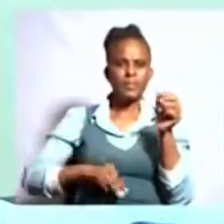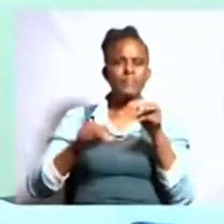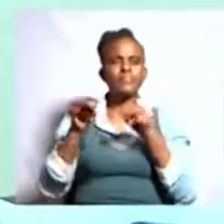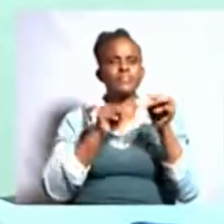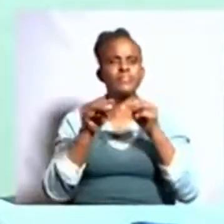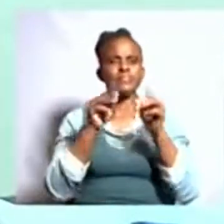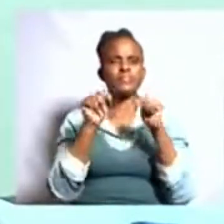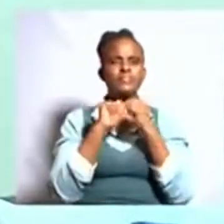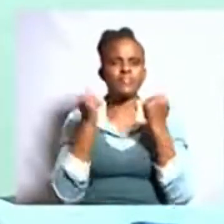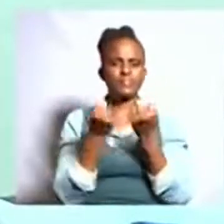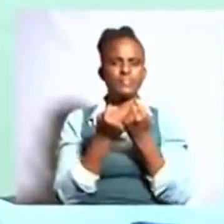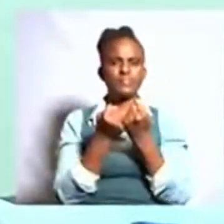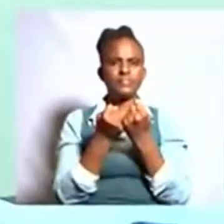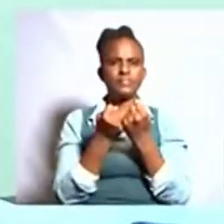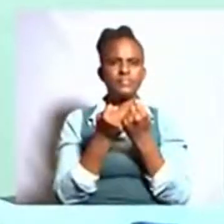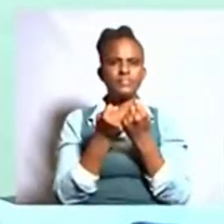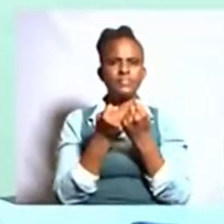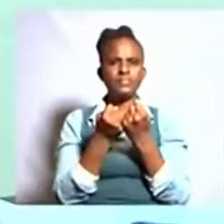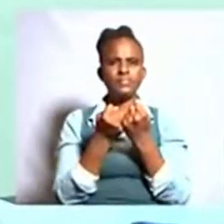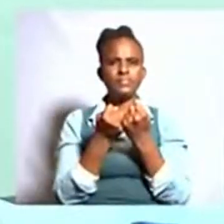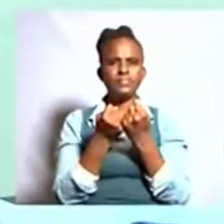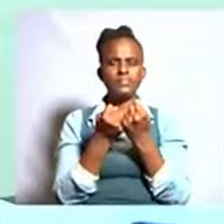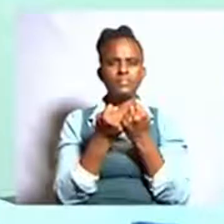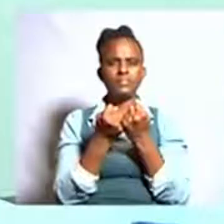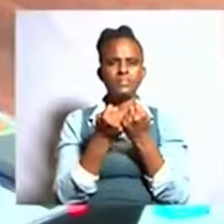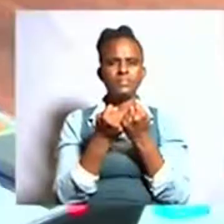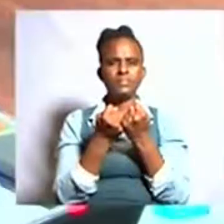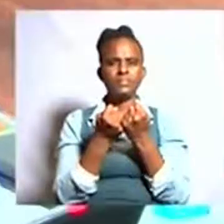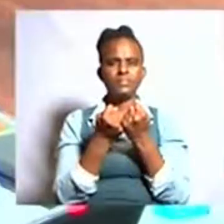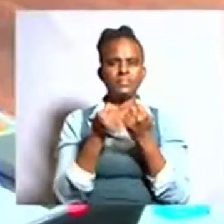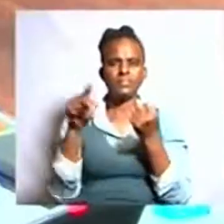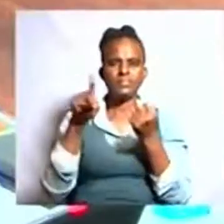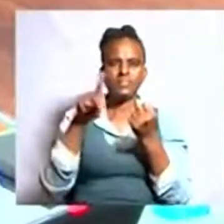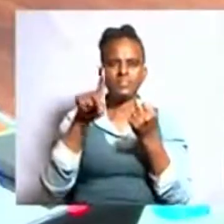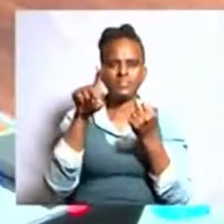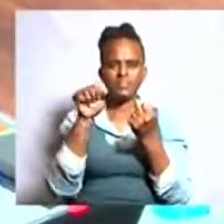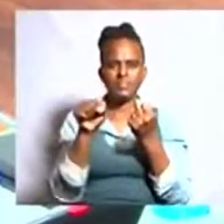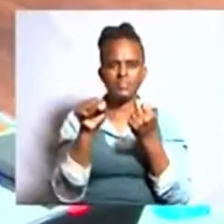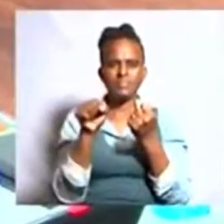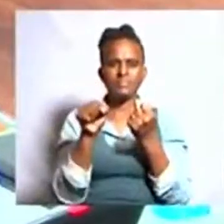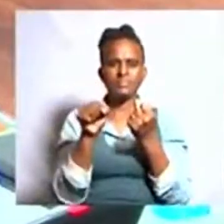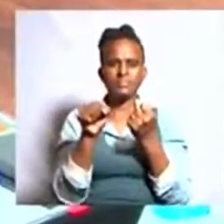team. Doesn't make it. PS, it doesn't make a difference.